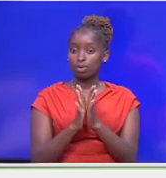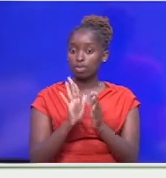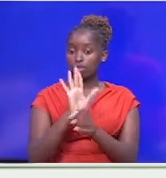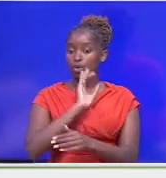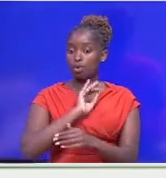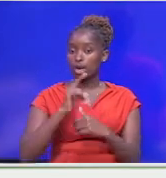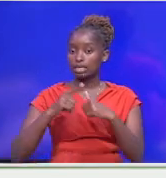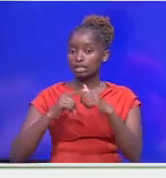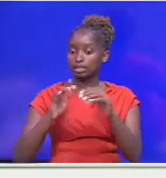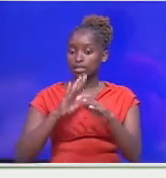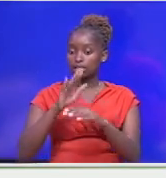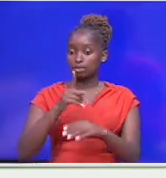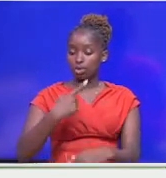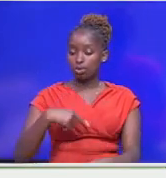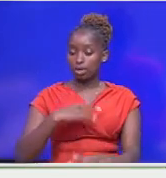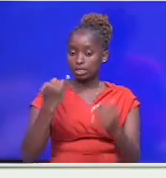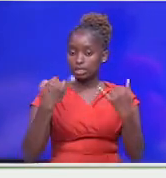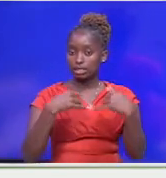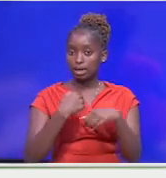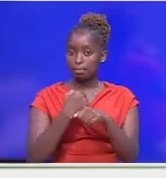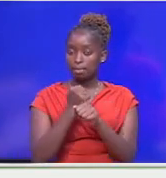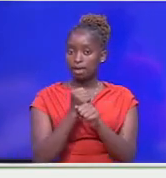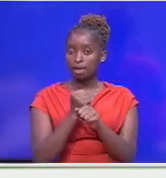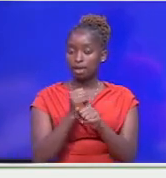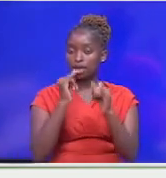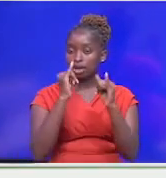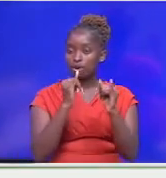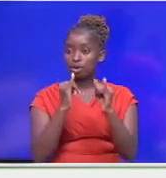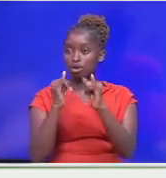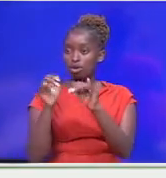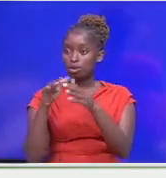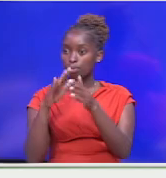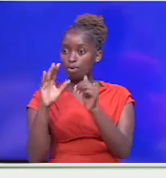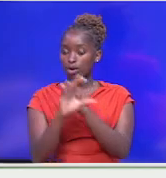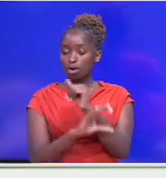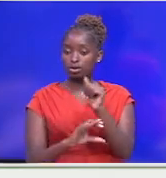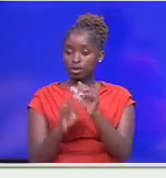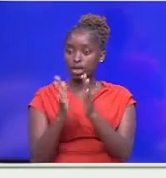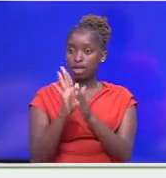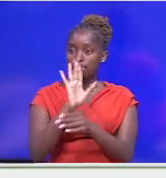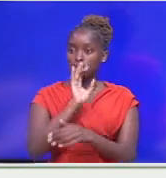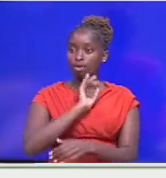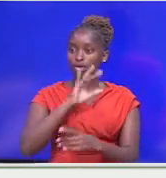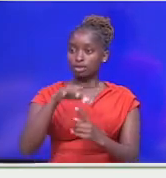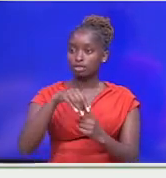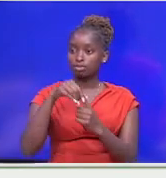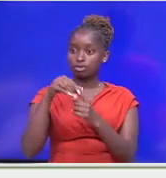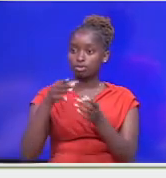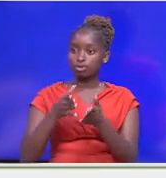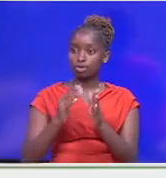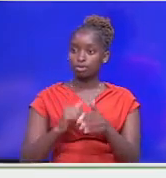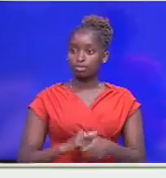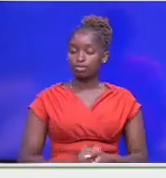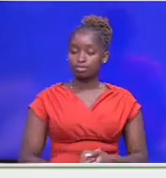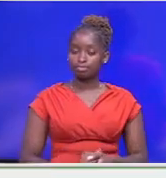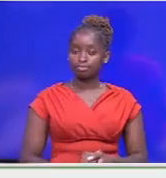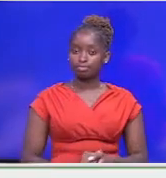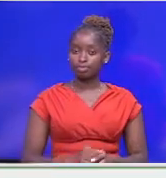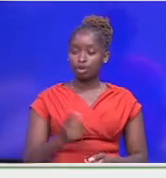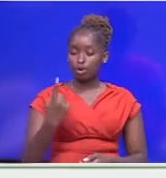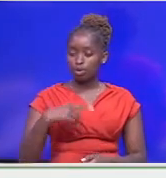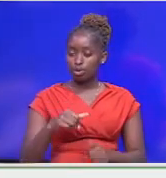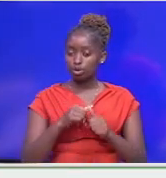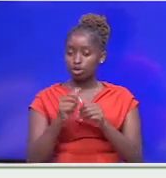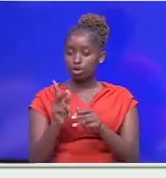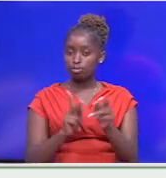And we try to hire more new country, try to promote Chokball, especially in Africa. Tunaandaa kombe la